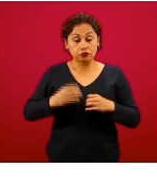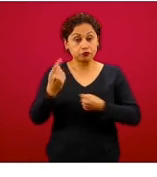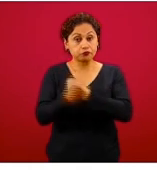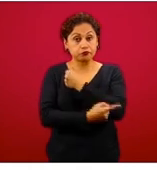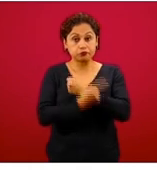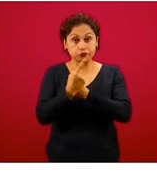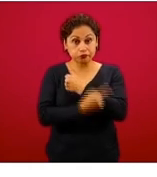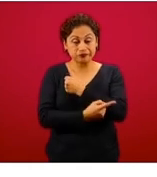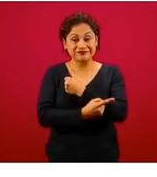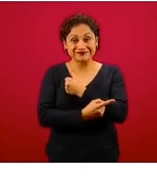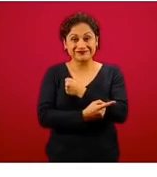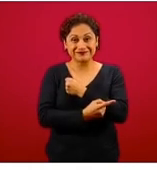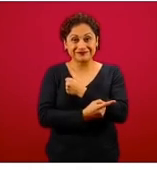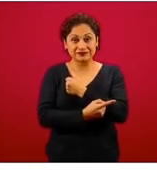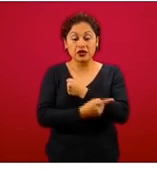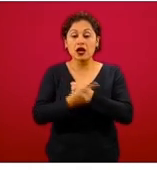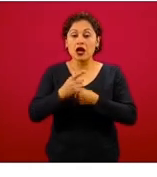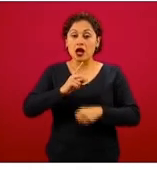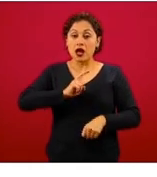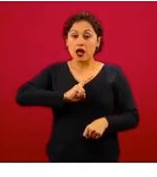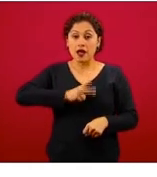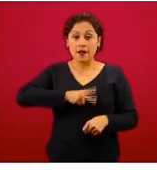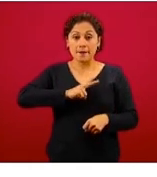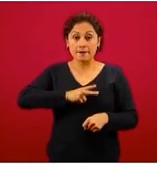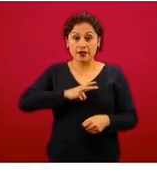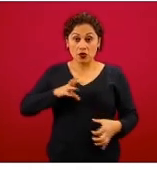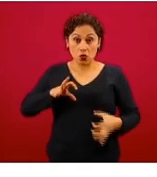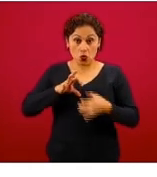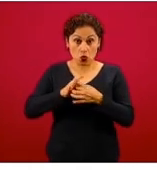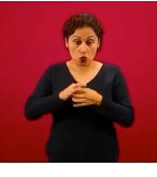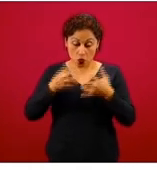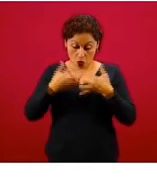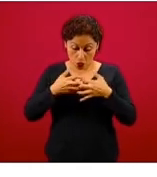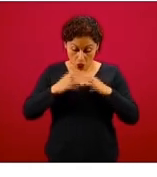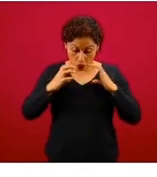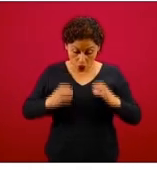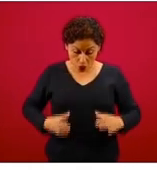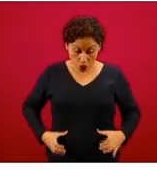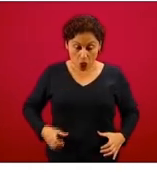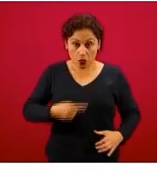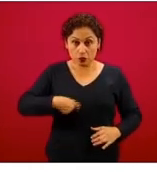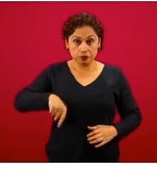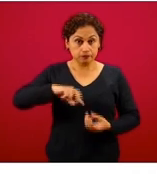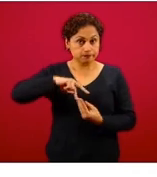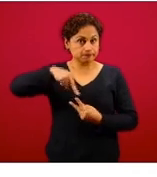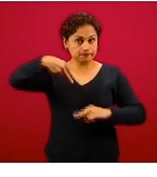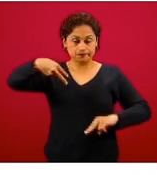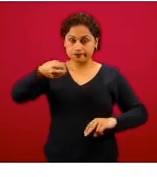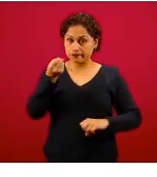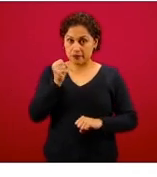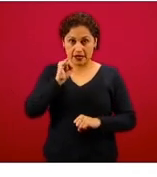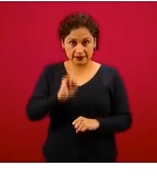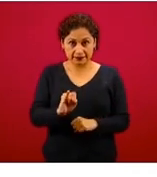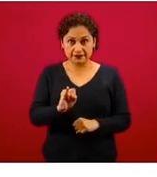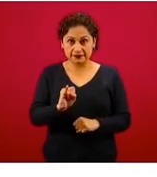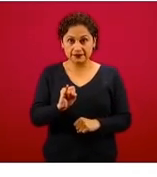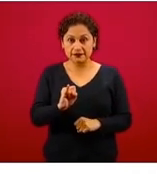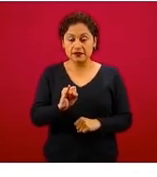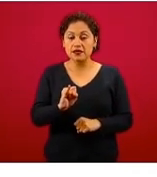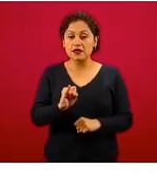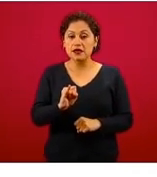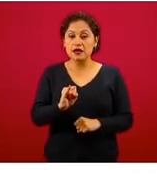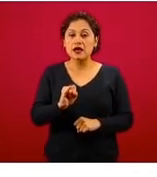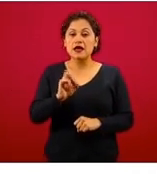se ensamblan continues in a its través way de throughout procesos our immune enzimáticos de system integración and through genética, a varias de number of estas processes, producción,